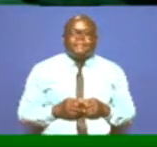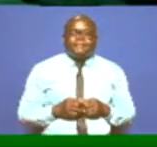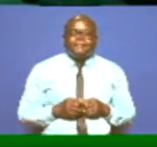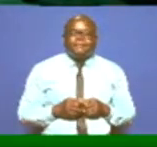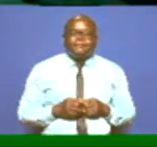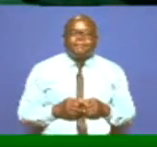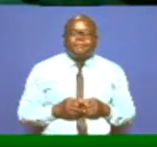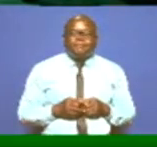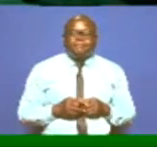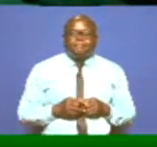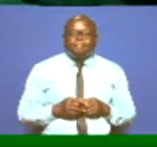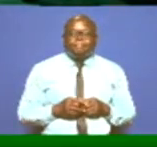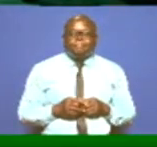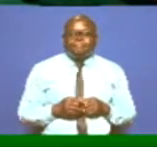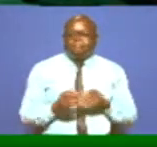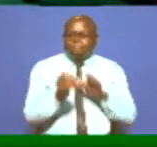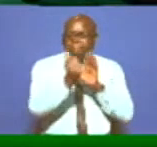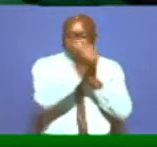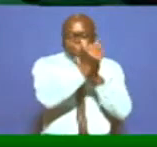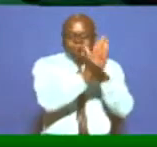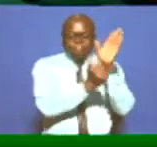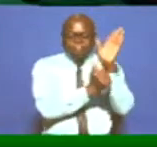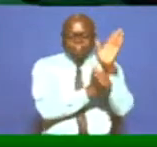In the highlights and order business this morning,